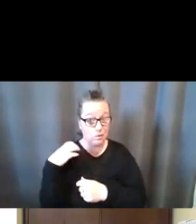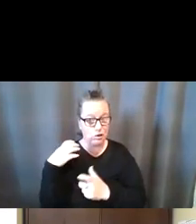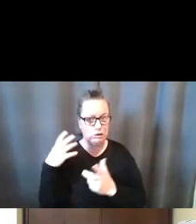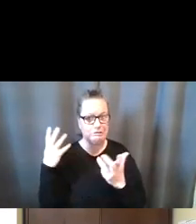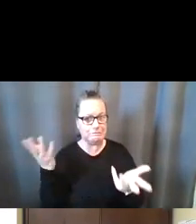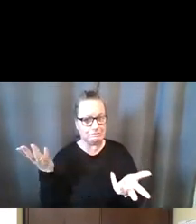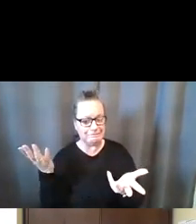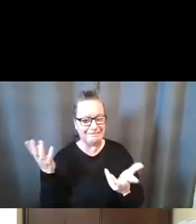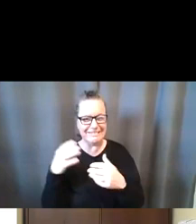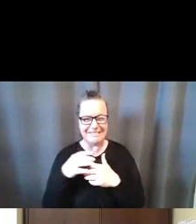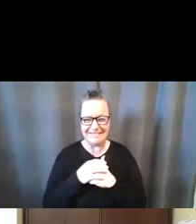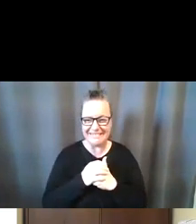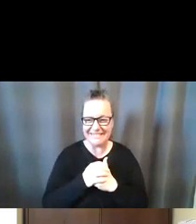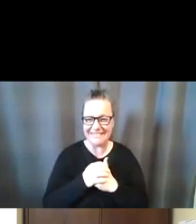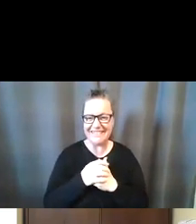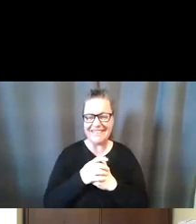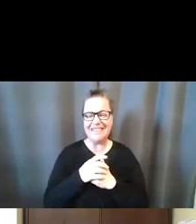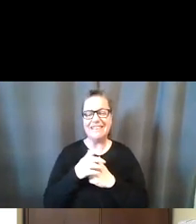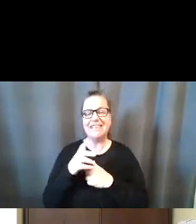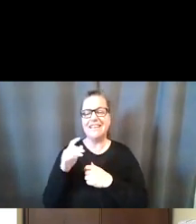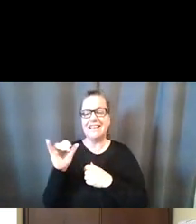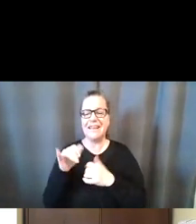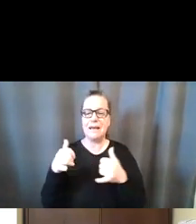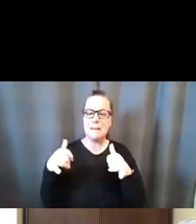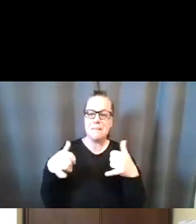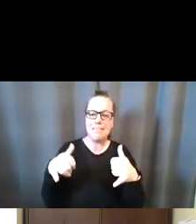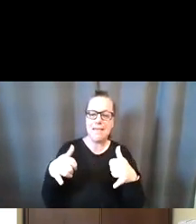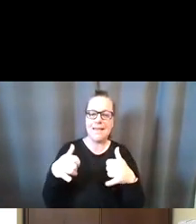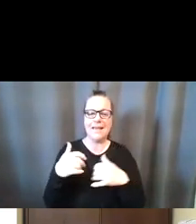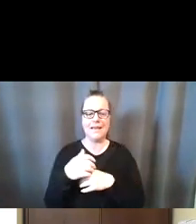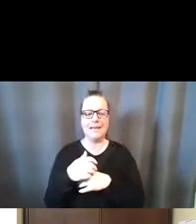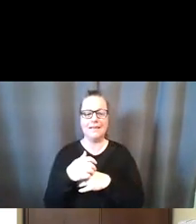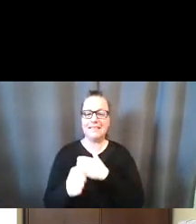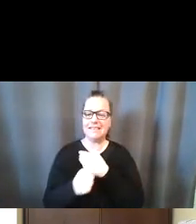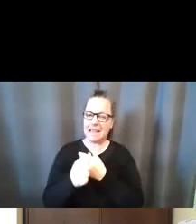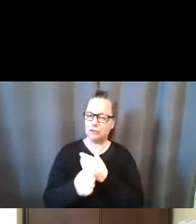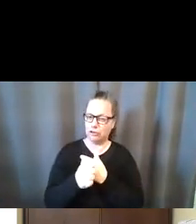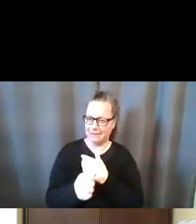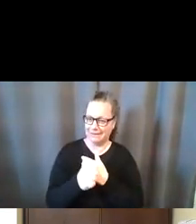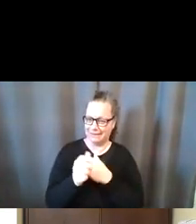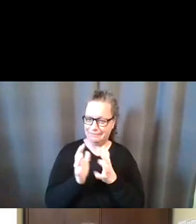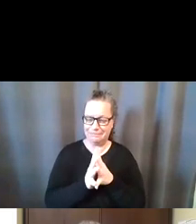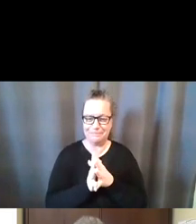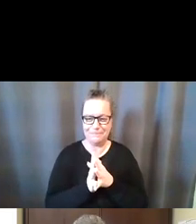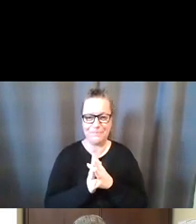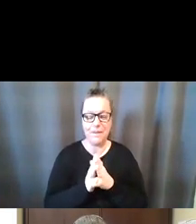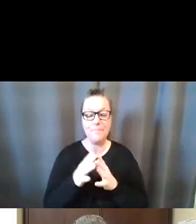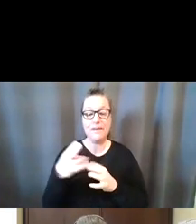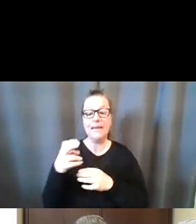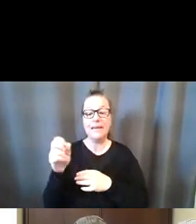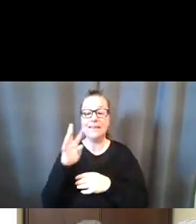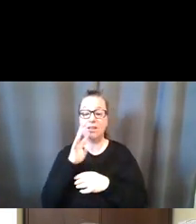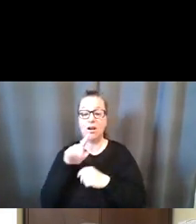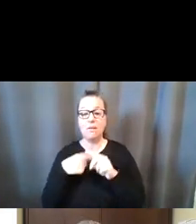So sort of playing at a dangerous spot there. He's talking about a